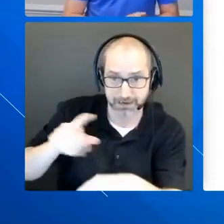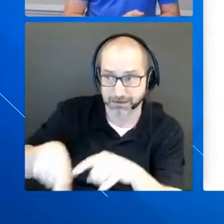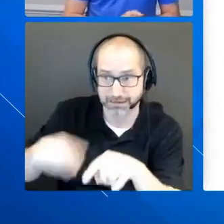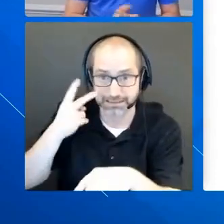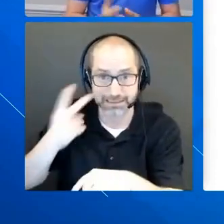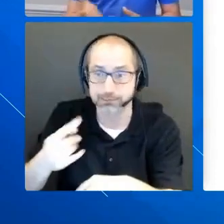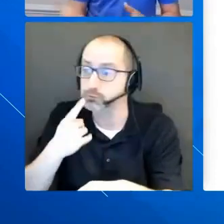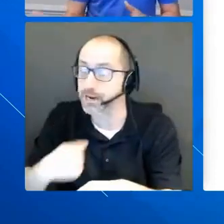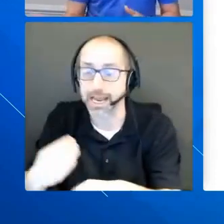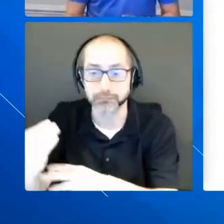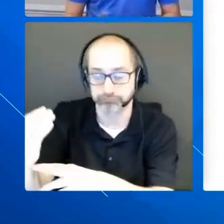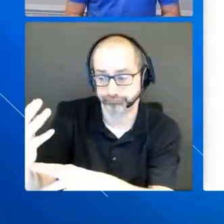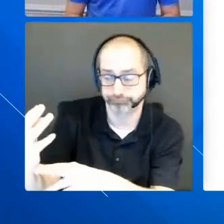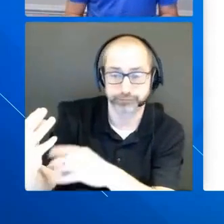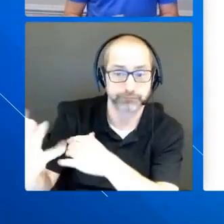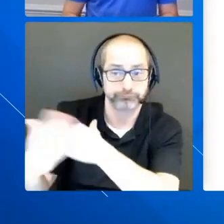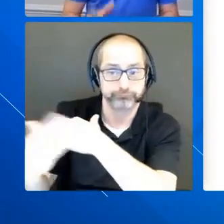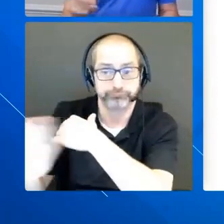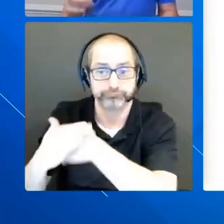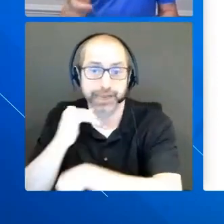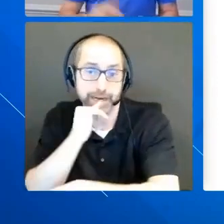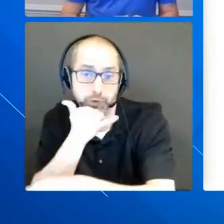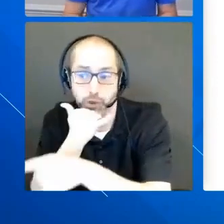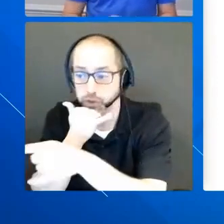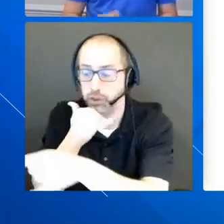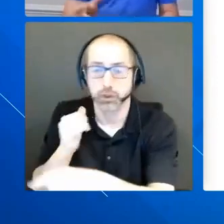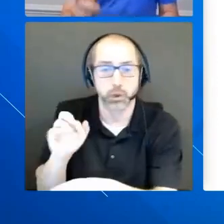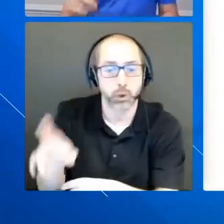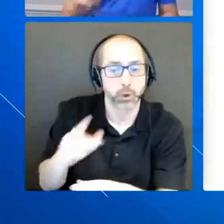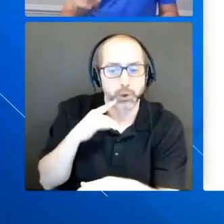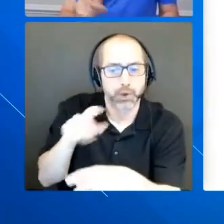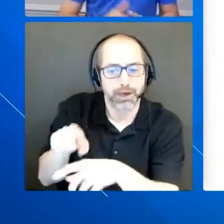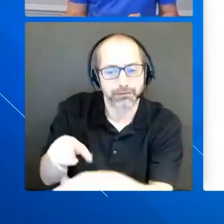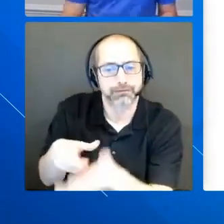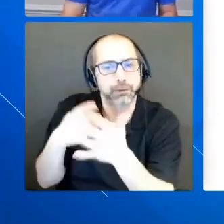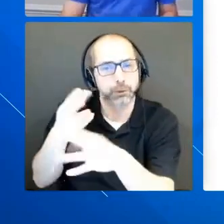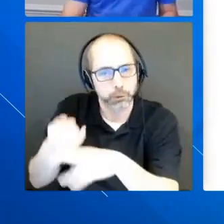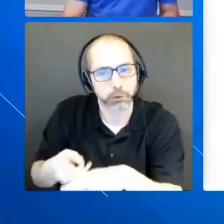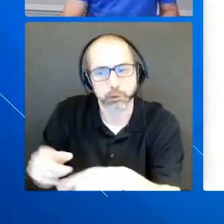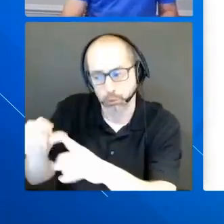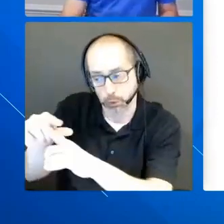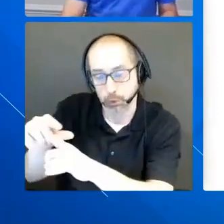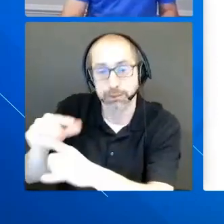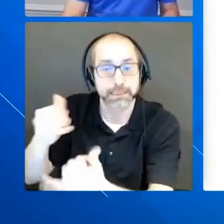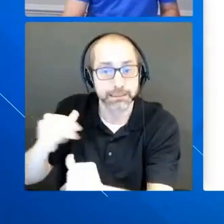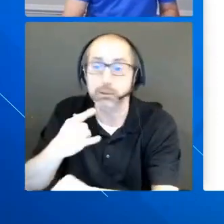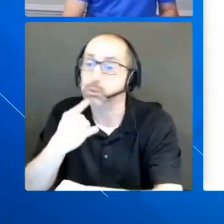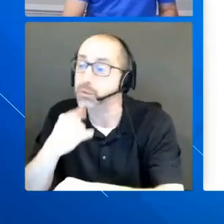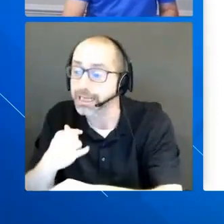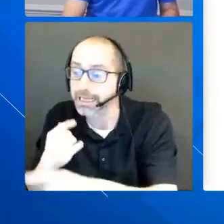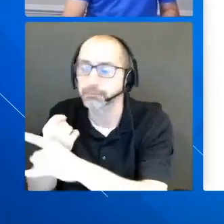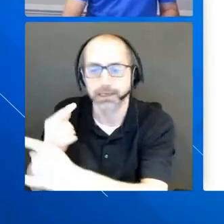describe errors. Things like first name is required. We'll talk about this in a minute. Notice it can still be read, just can't only be read.